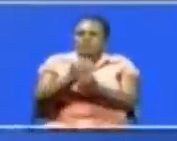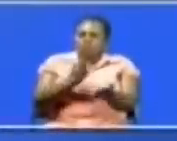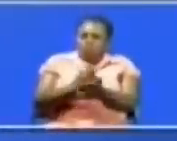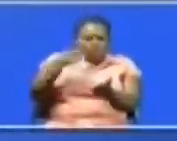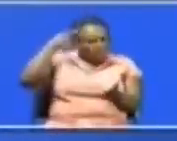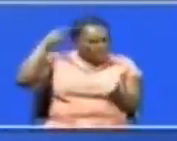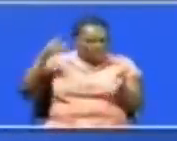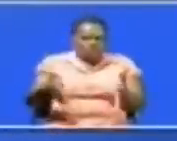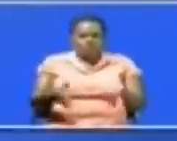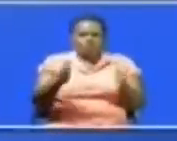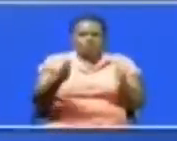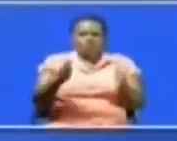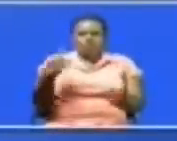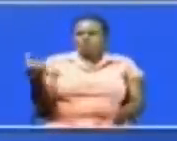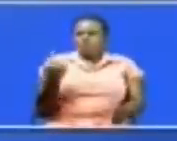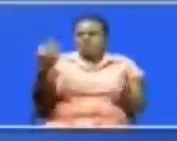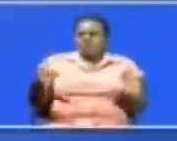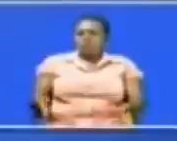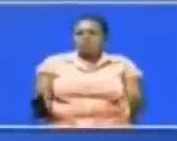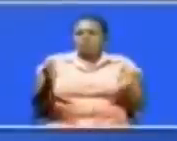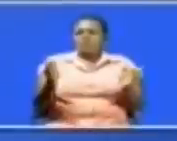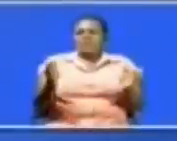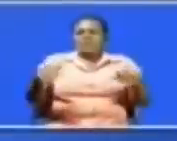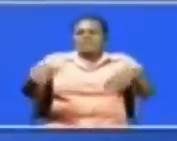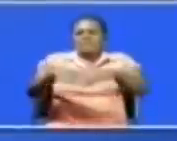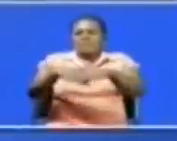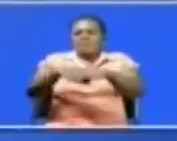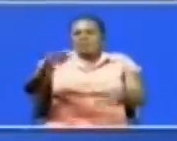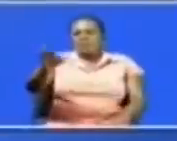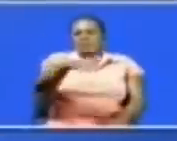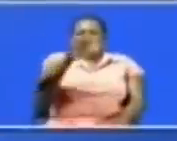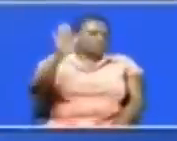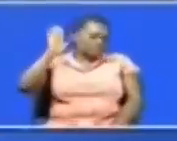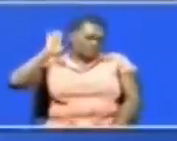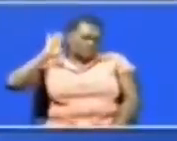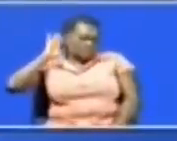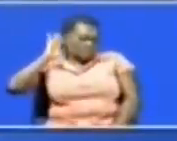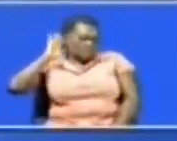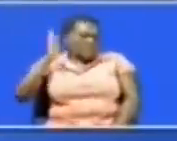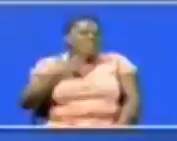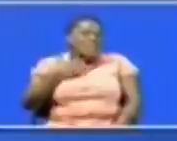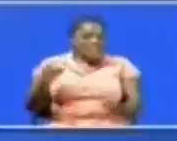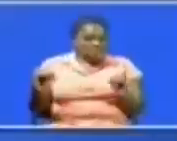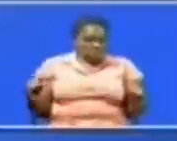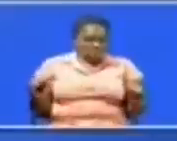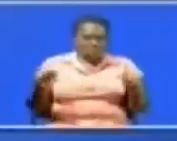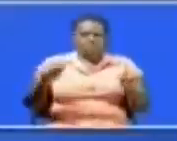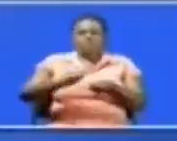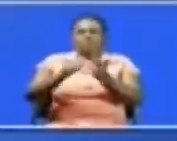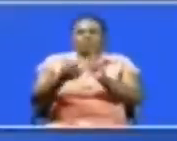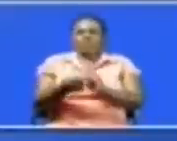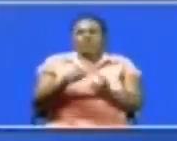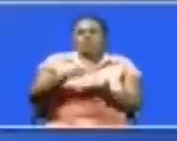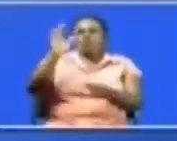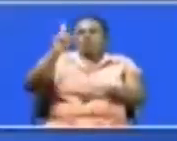stomach, and that's the only way that the members of parliament can listen. And if they don't like it, they can change. But more